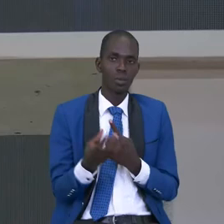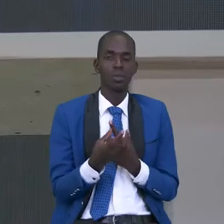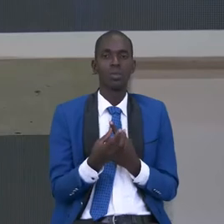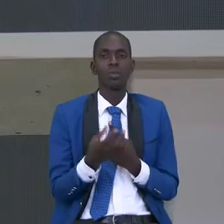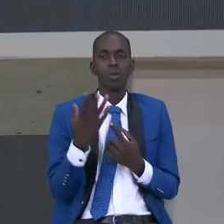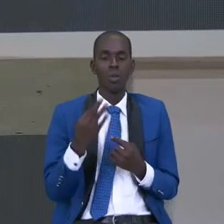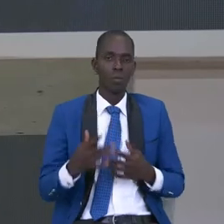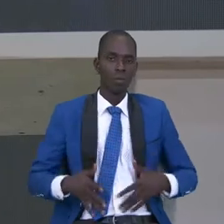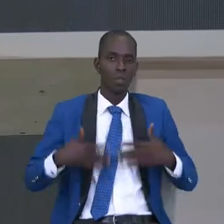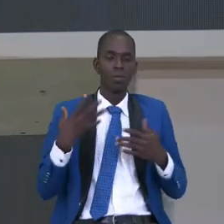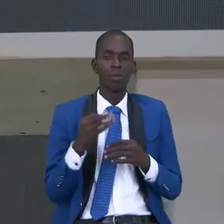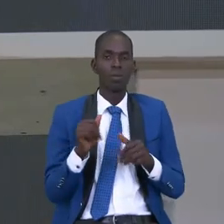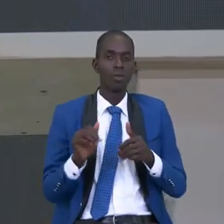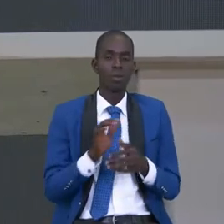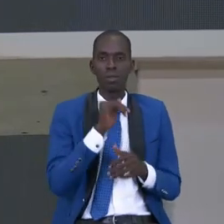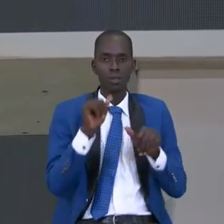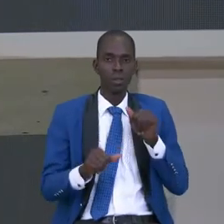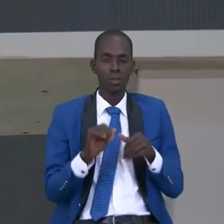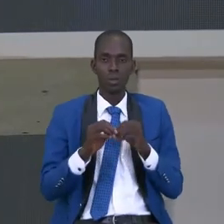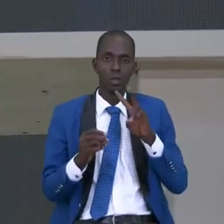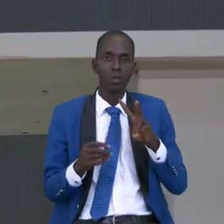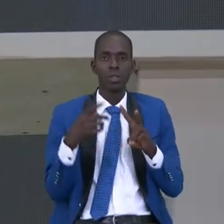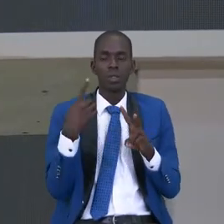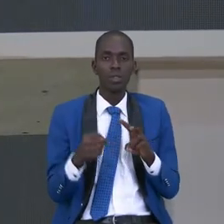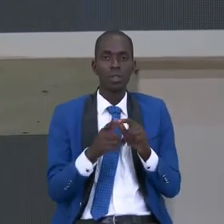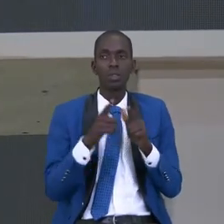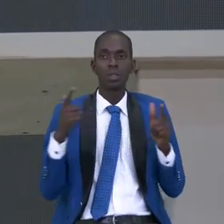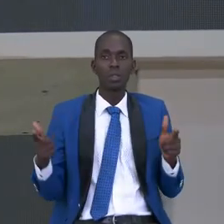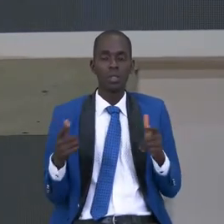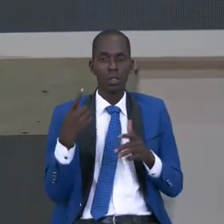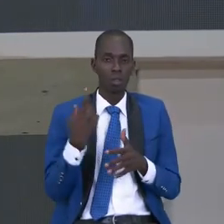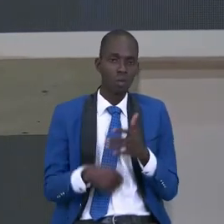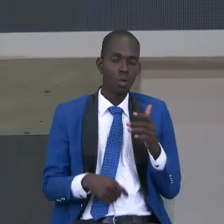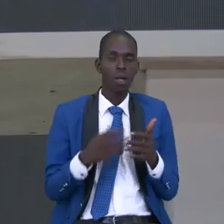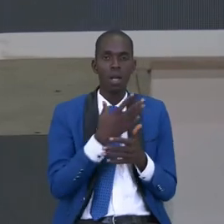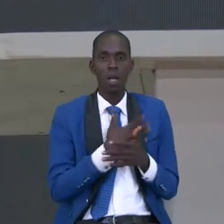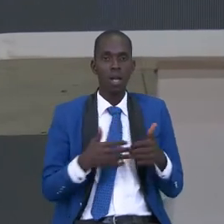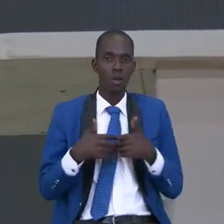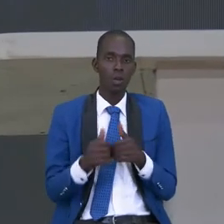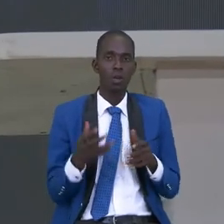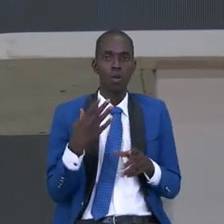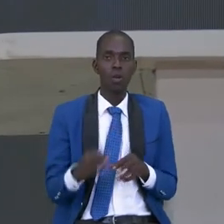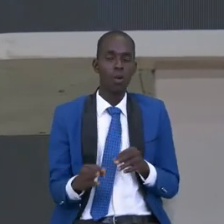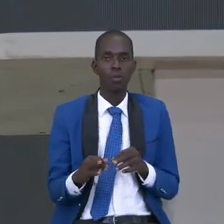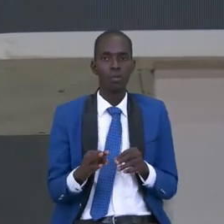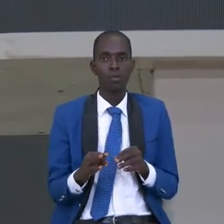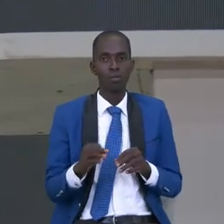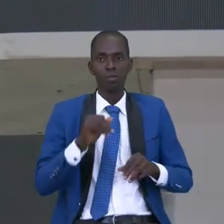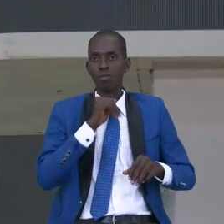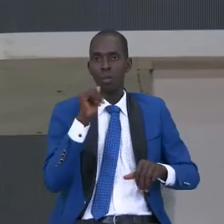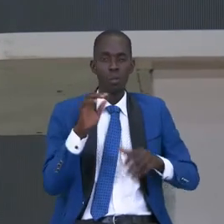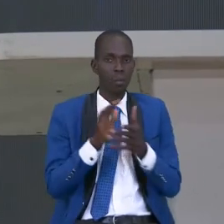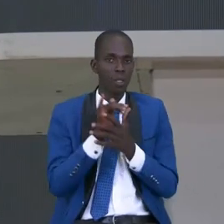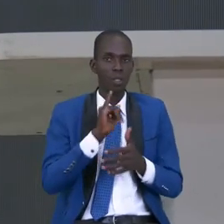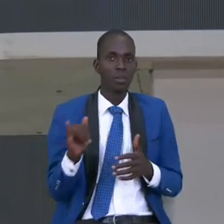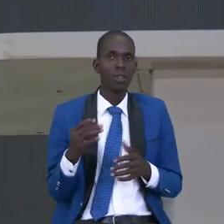two, the great cost and loss of unbelief. Number three, the